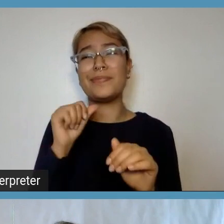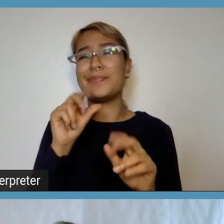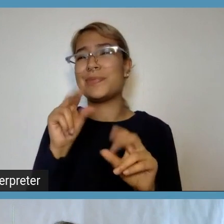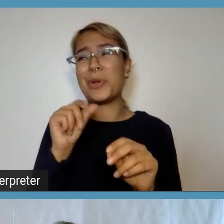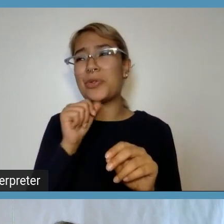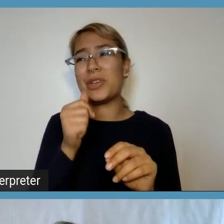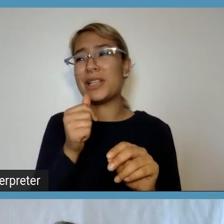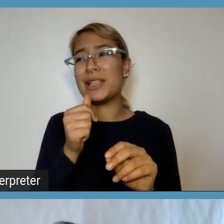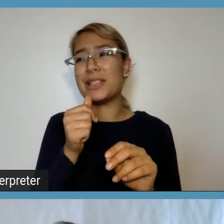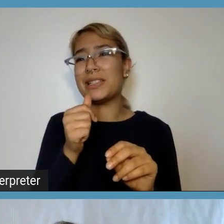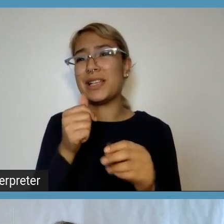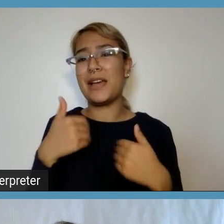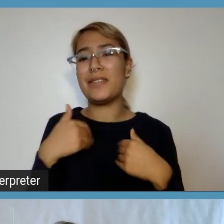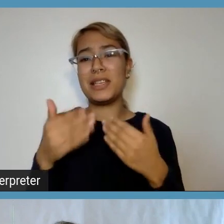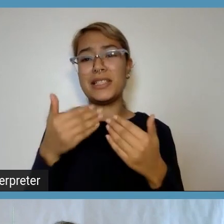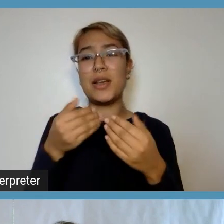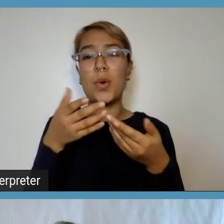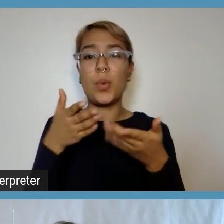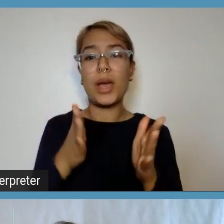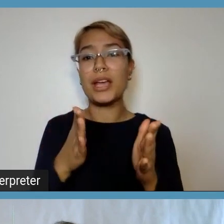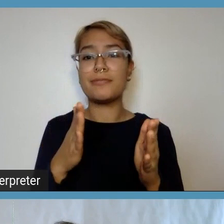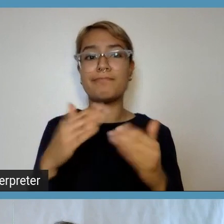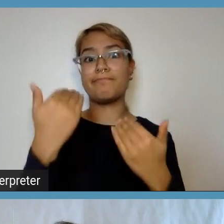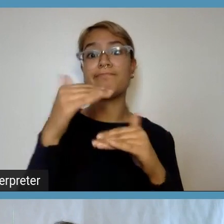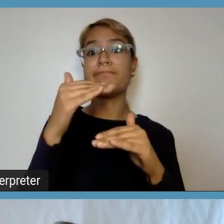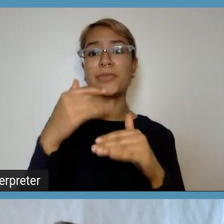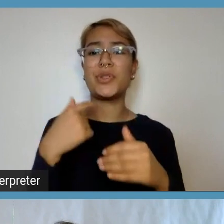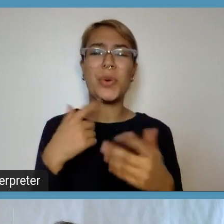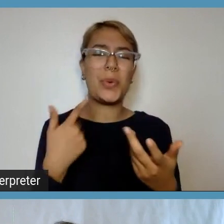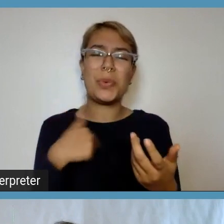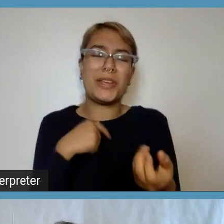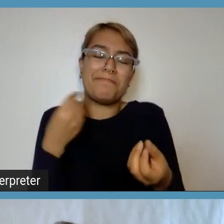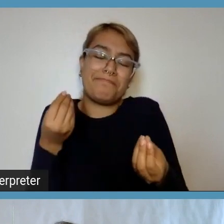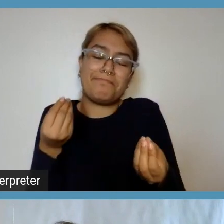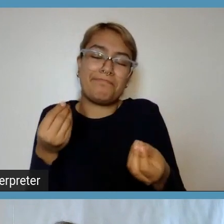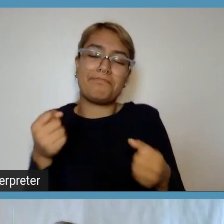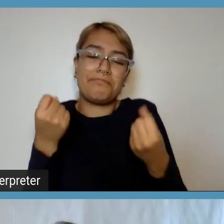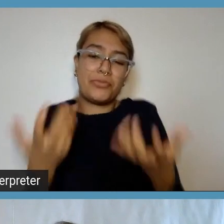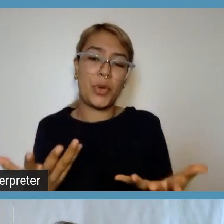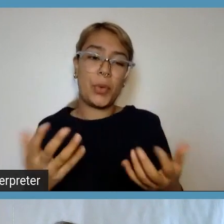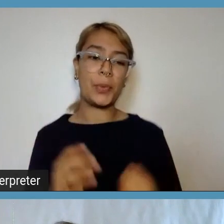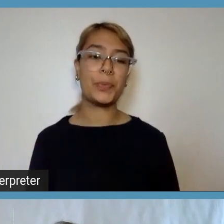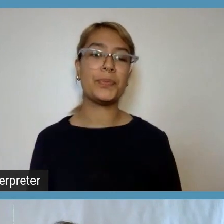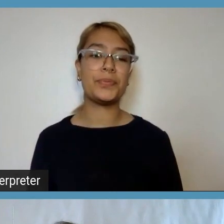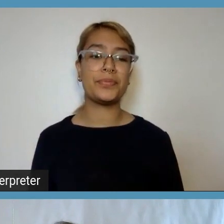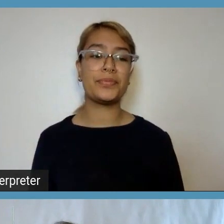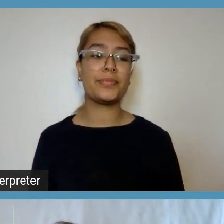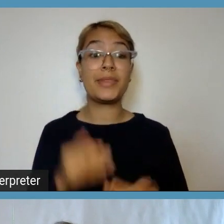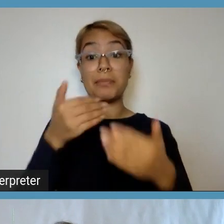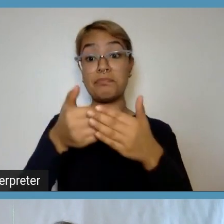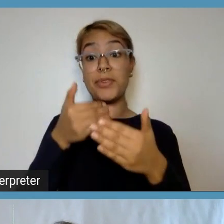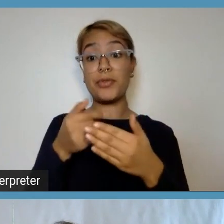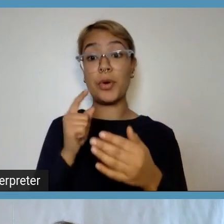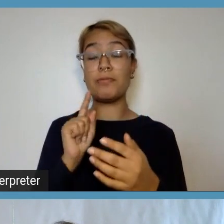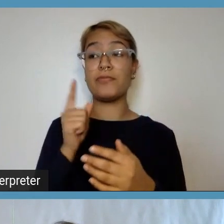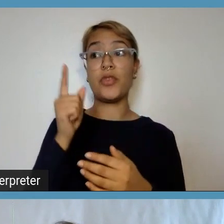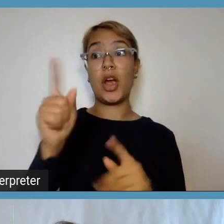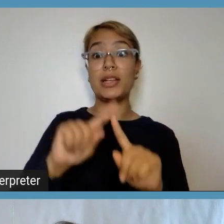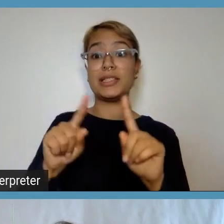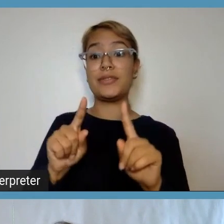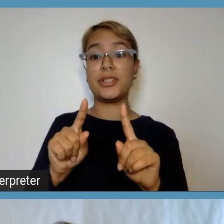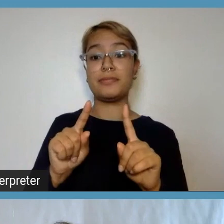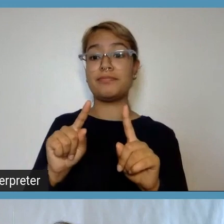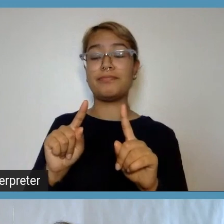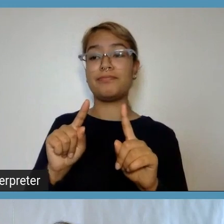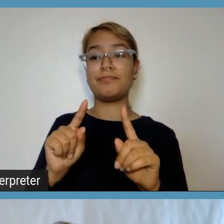restrict it. So we just let it go. Okay. And then before we go too far in a different direction